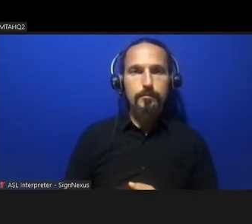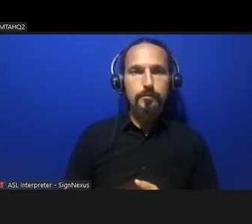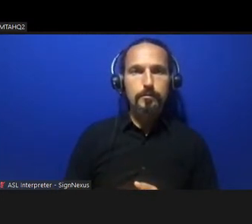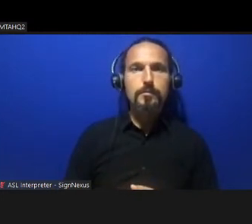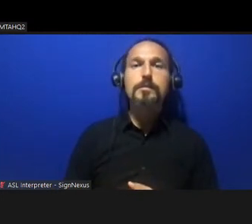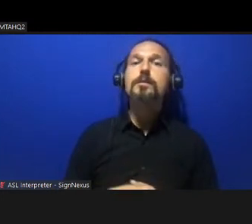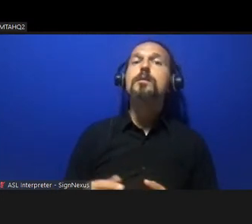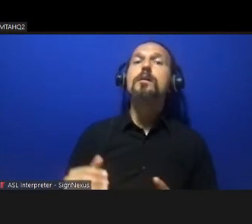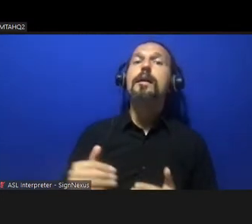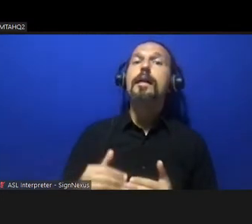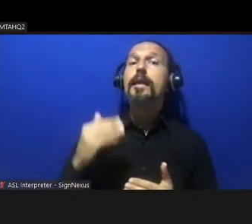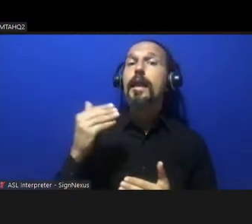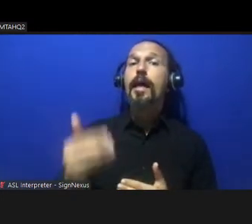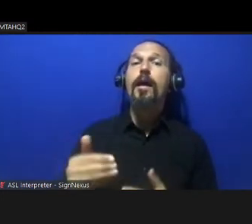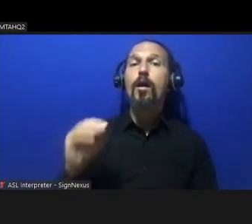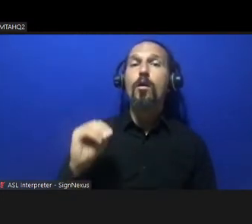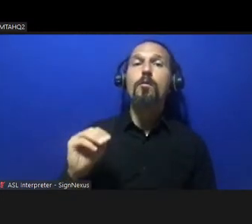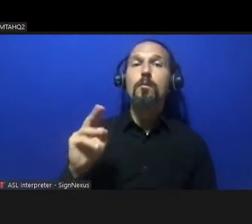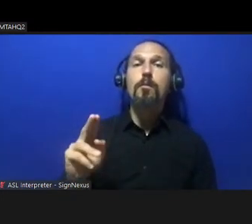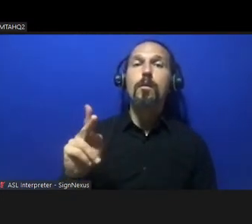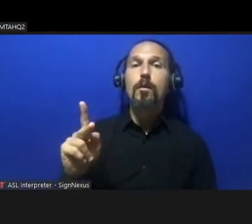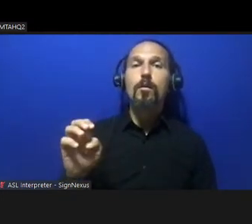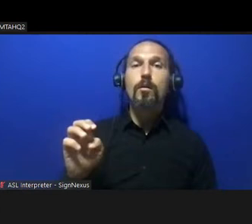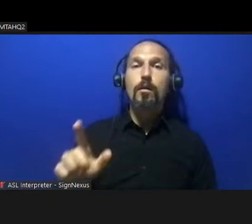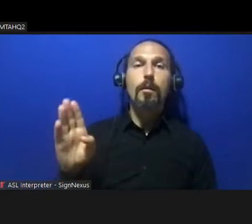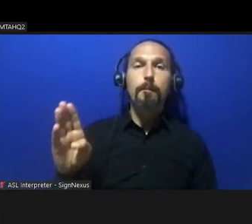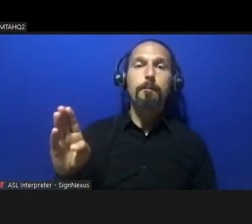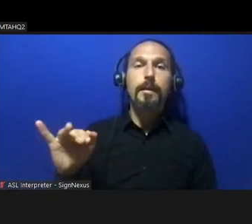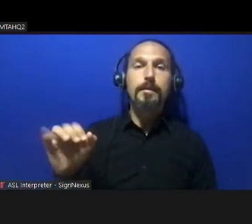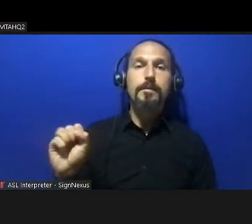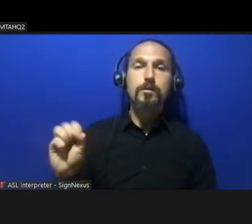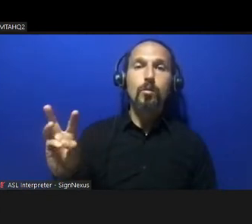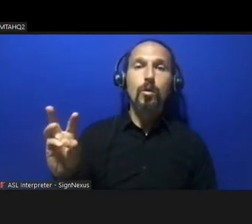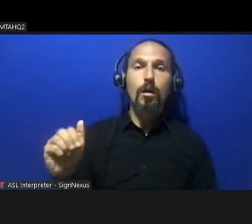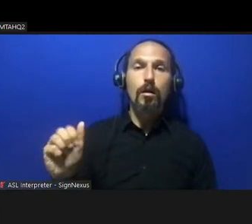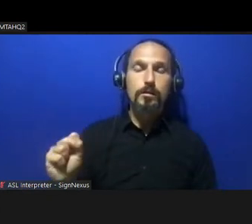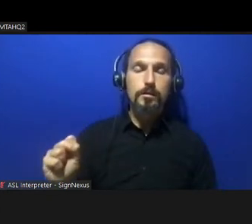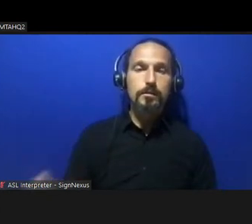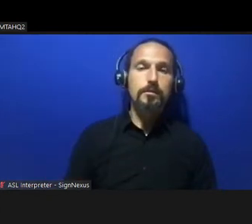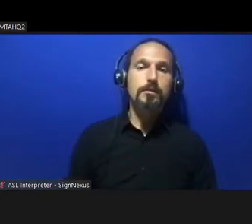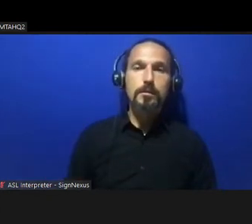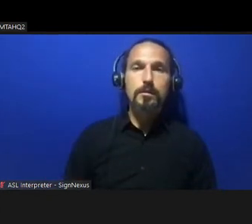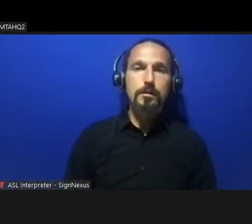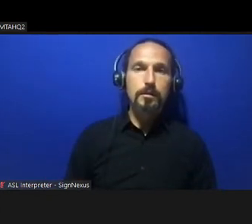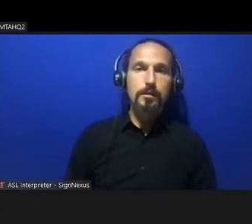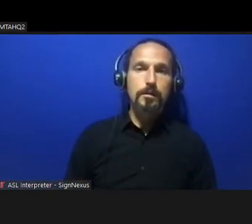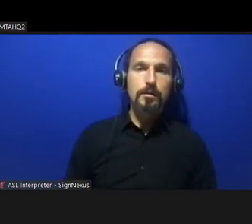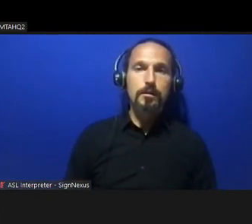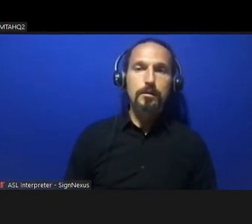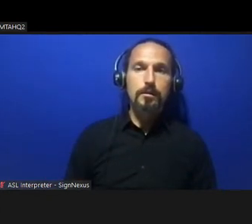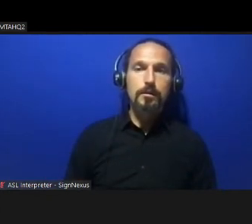our next speaker is mukul biswas followed by abdul wadud